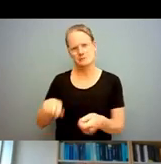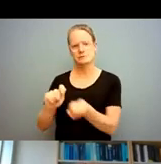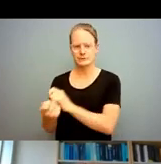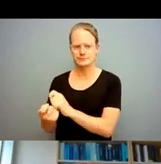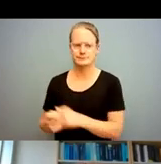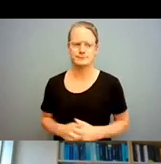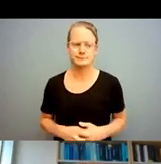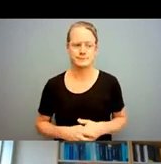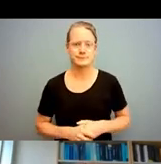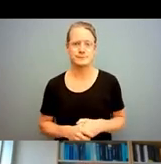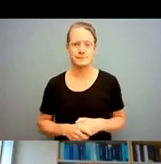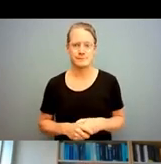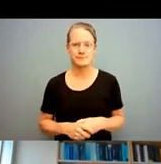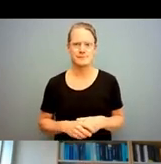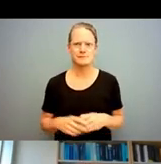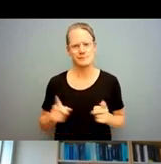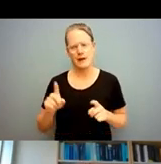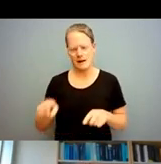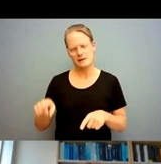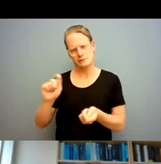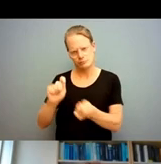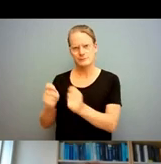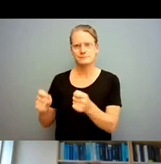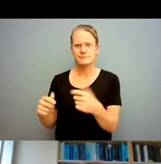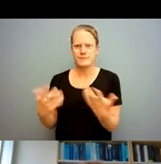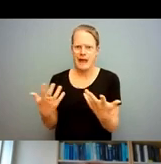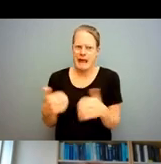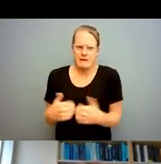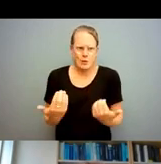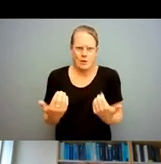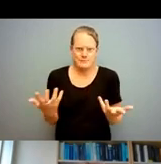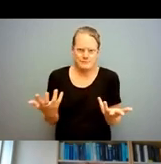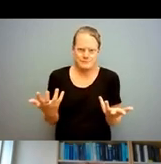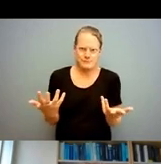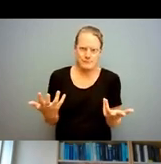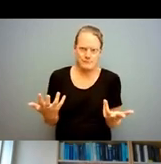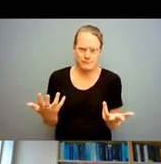But it's of course challenging since it's the state who gives the